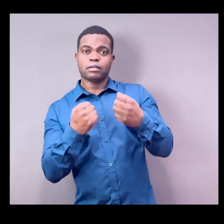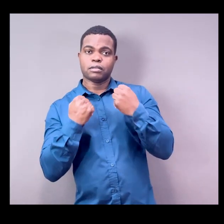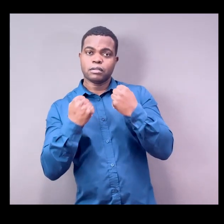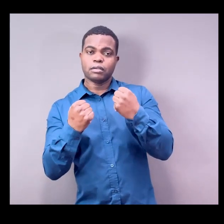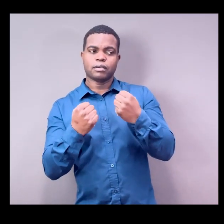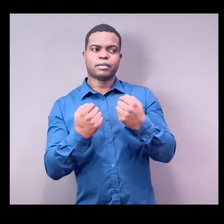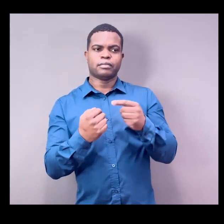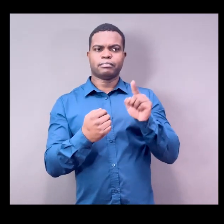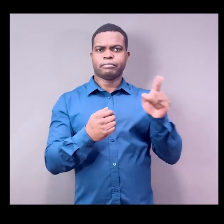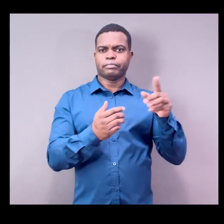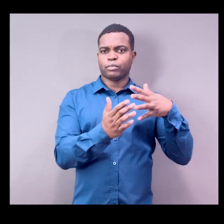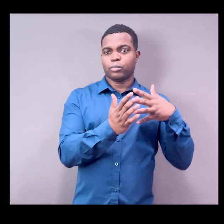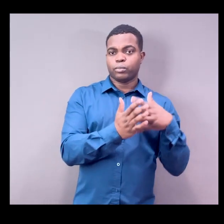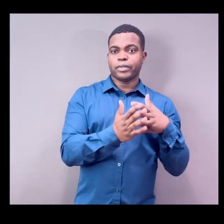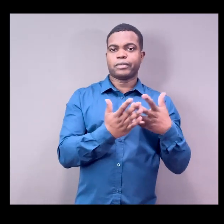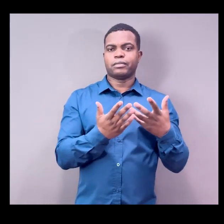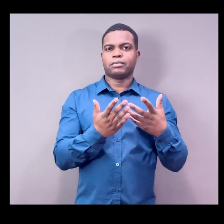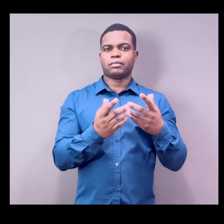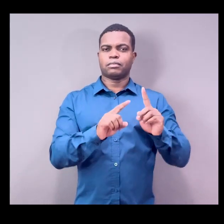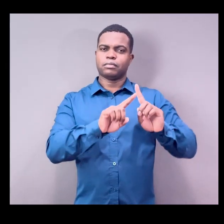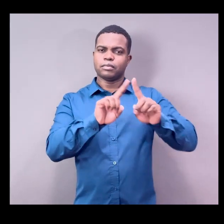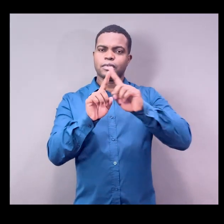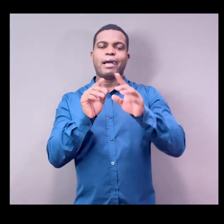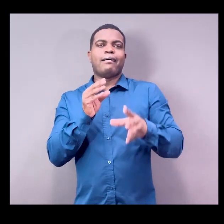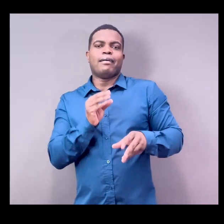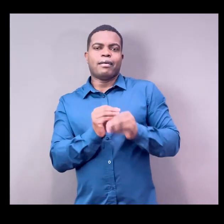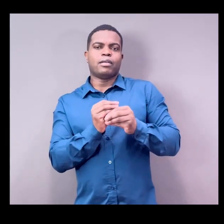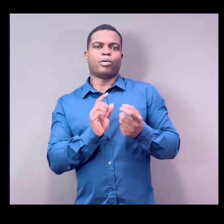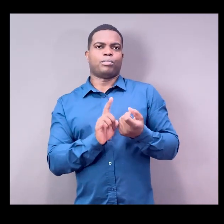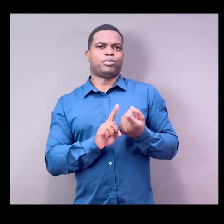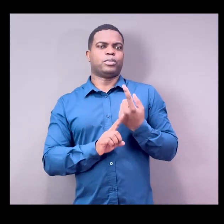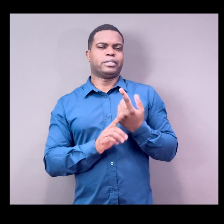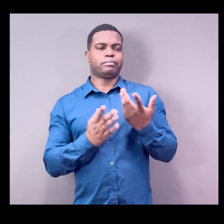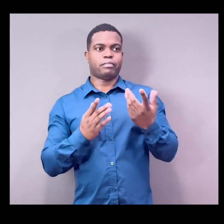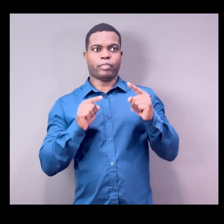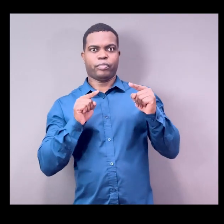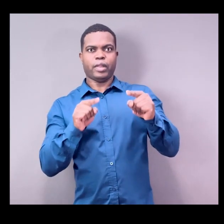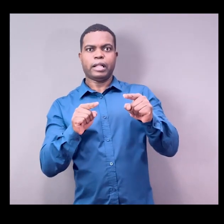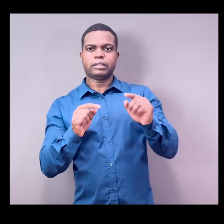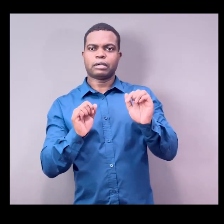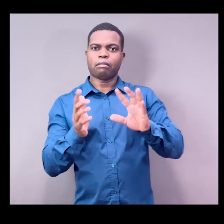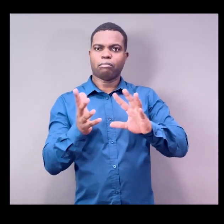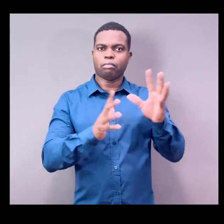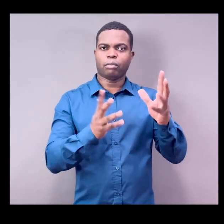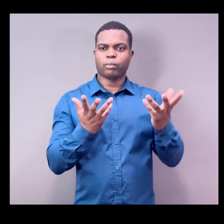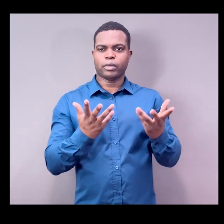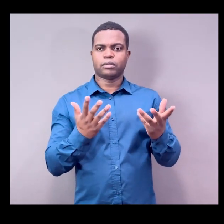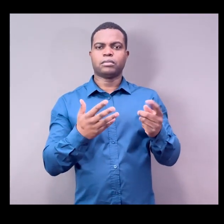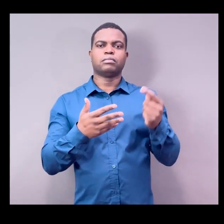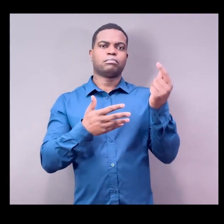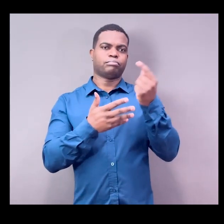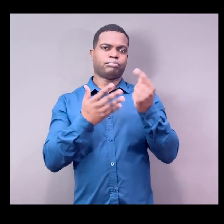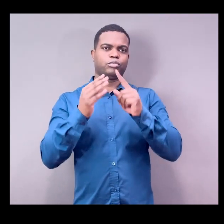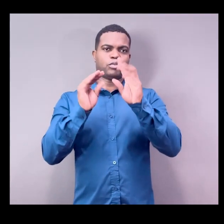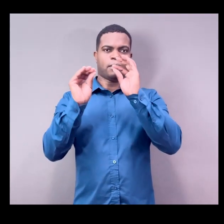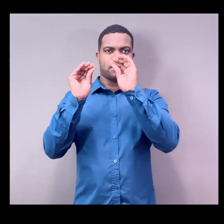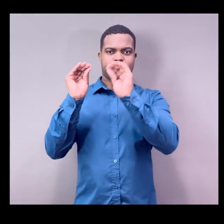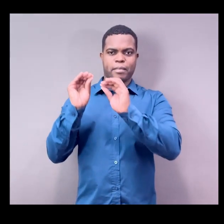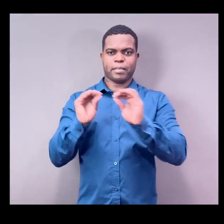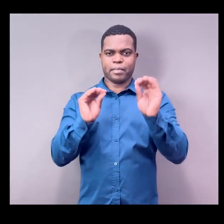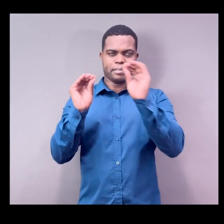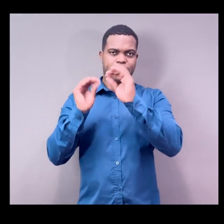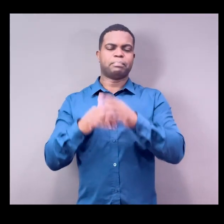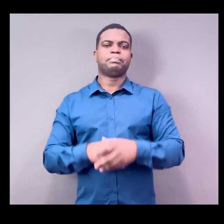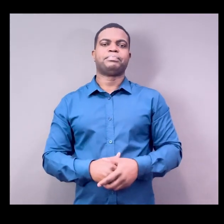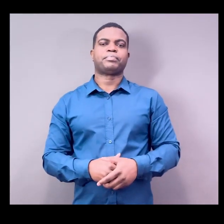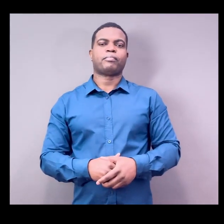and weaknesses, along with external opportunities and threats. Now, if you are conducting a SWOT matrix,